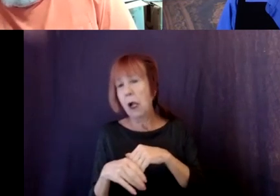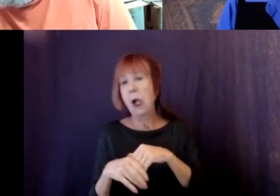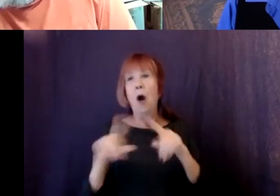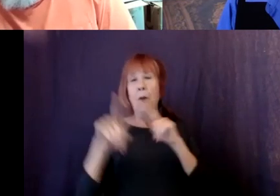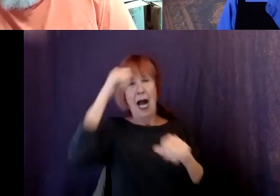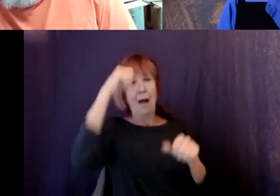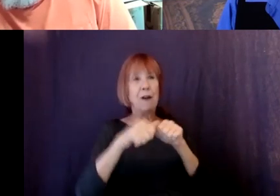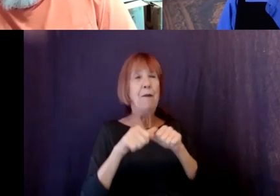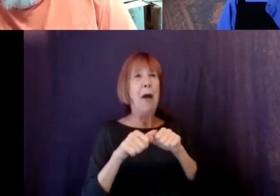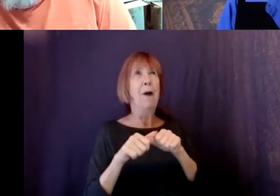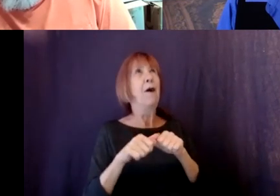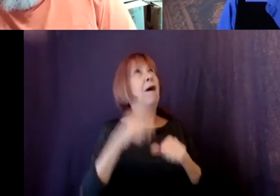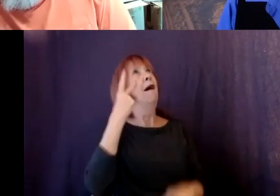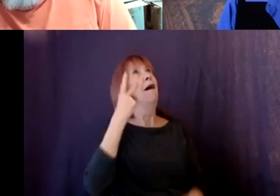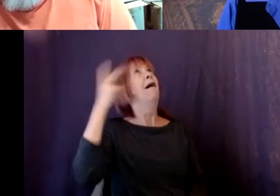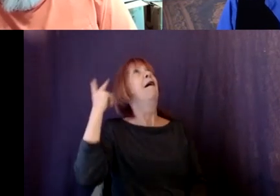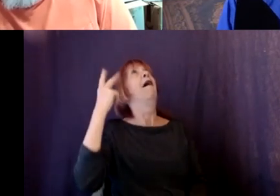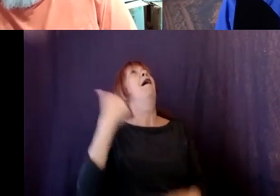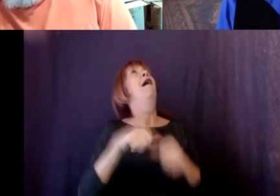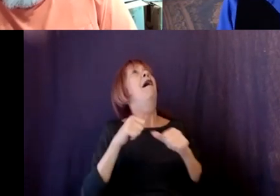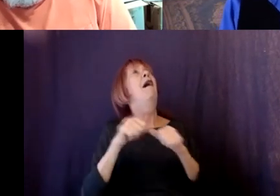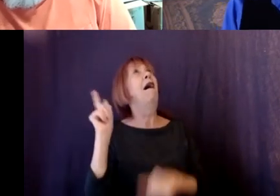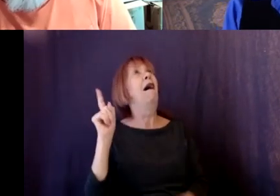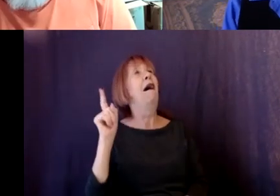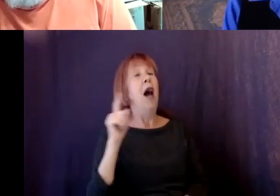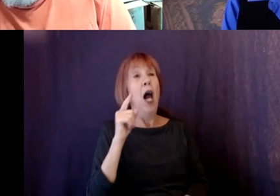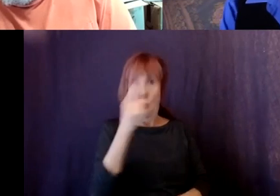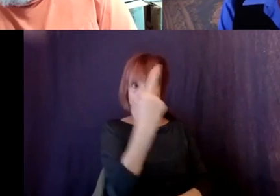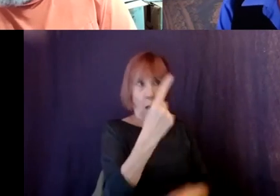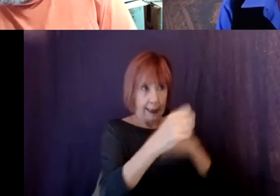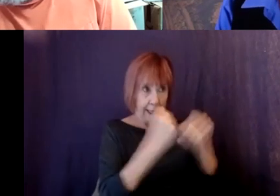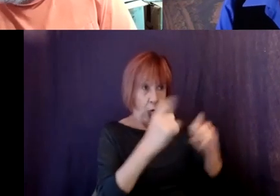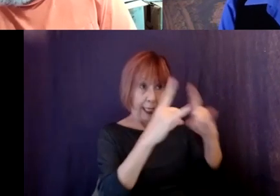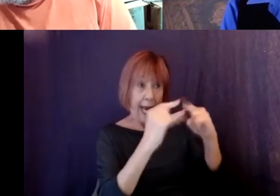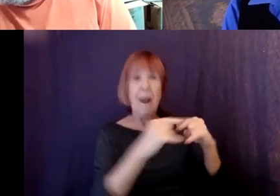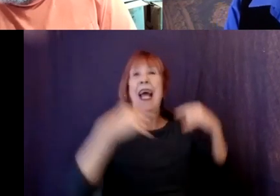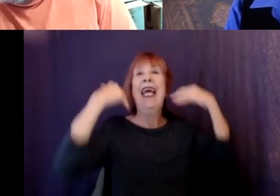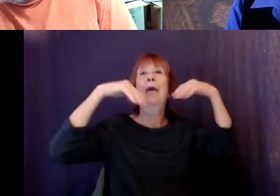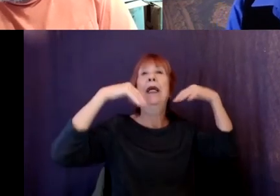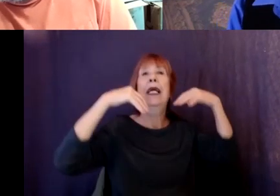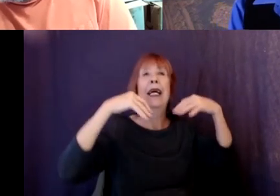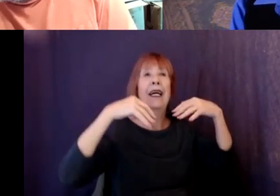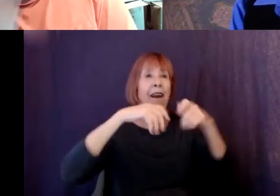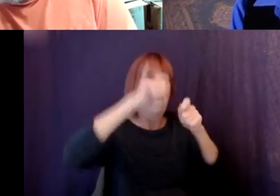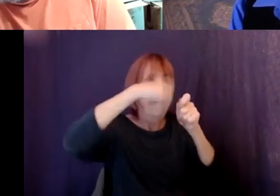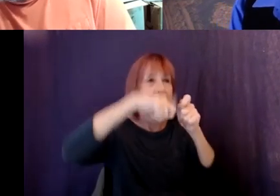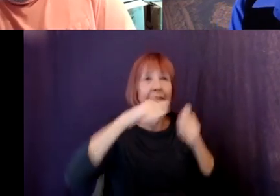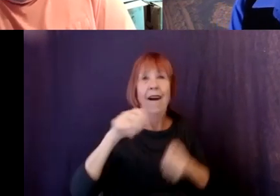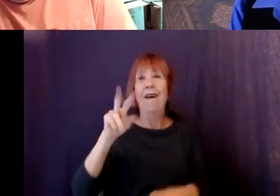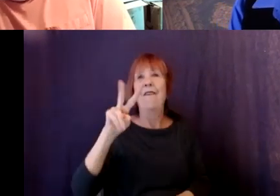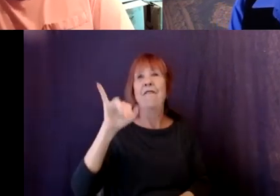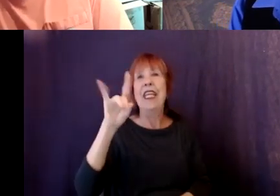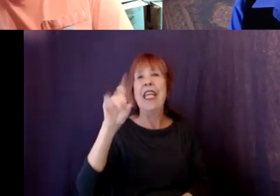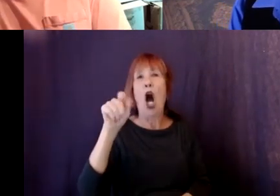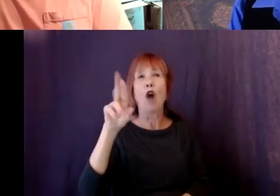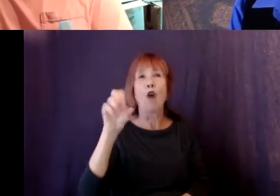hippie videographers with this new technology had showed up at camp. Yeah. And that in fact, they had put